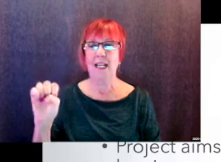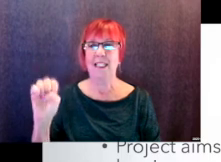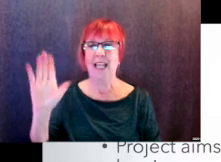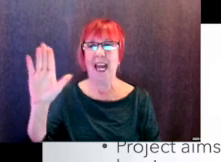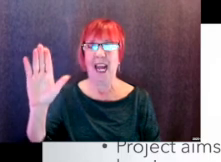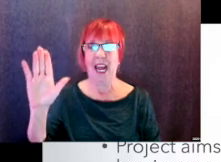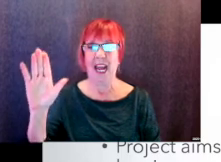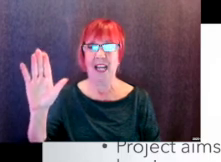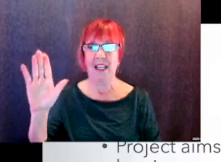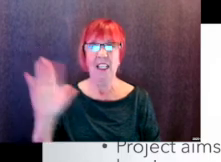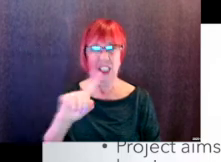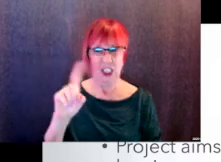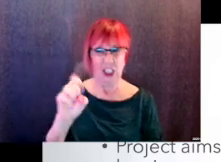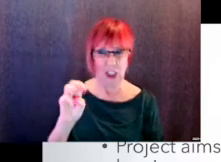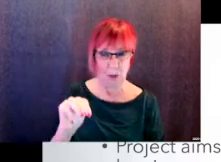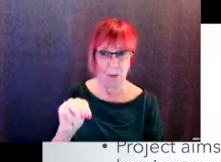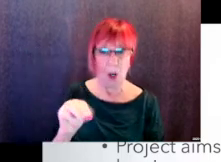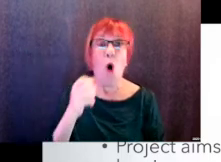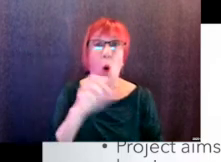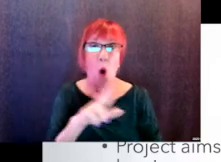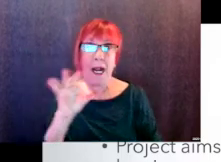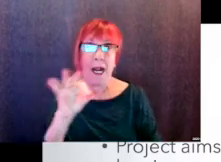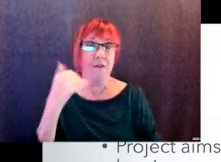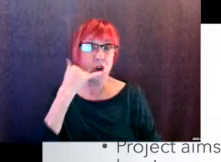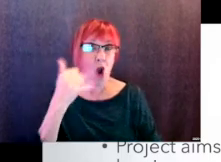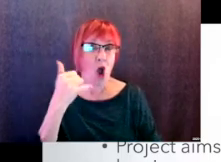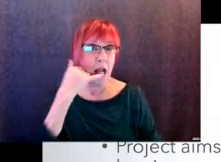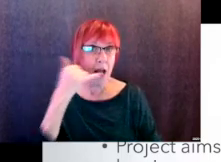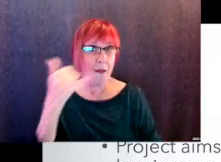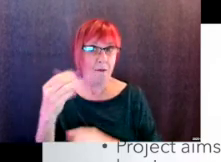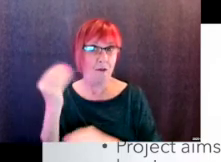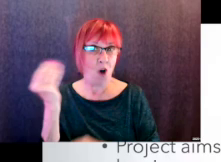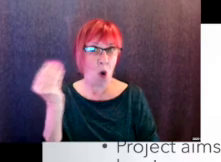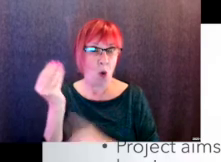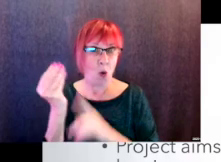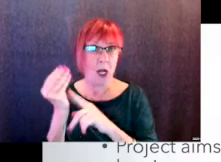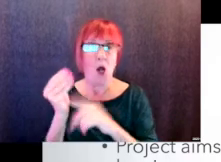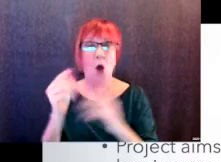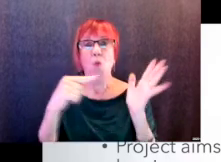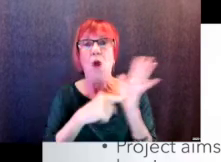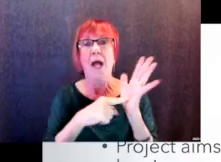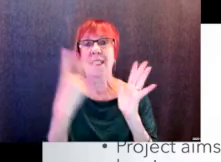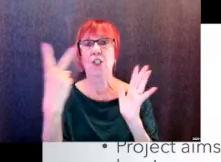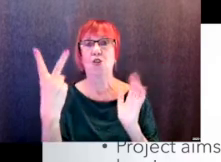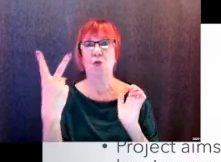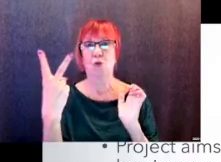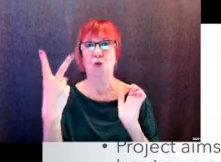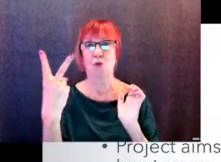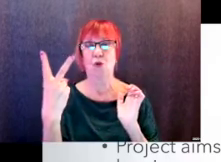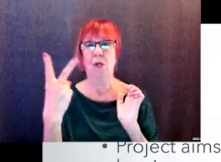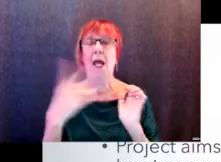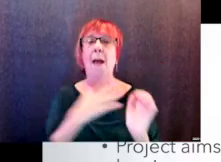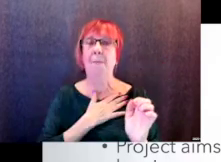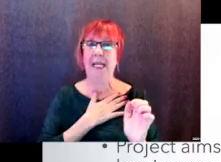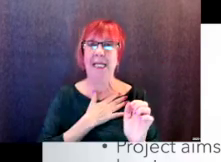e-bike incentives to low-income Californians to help purchase electric